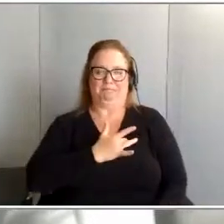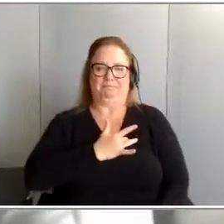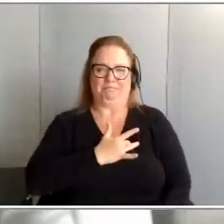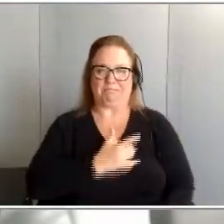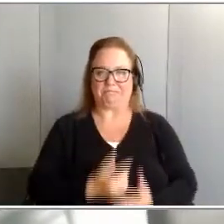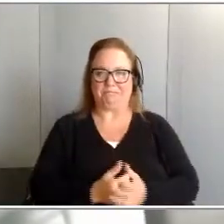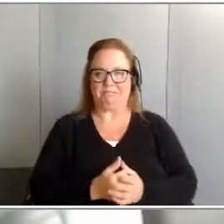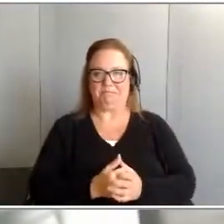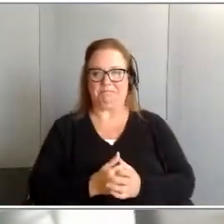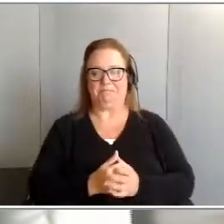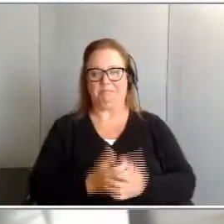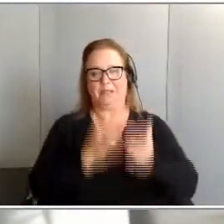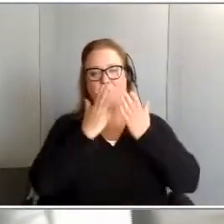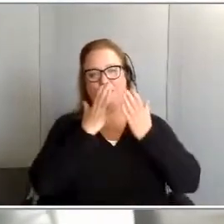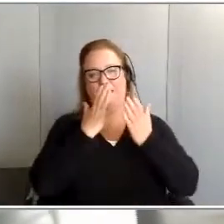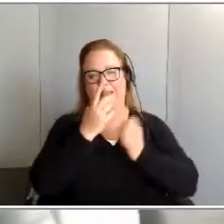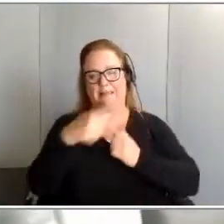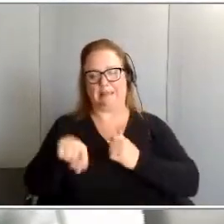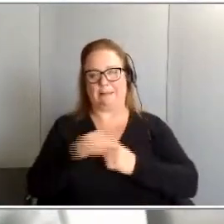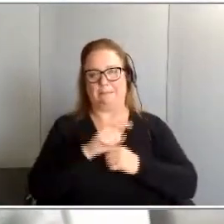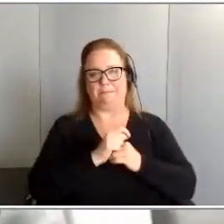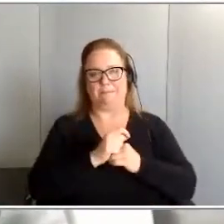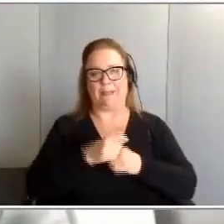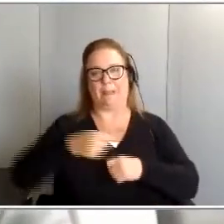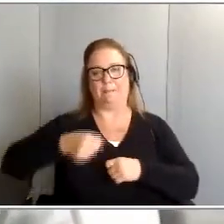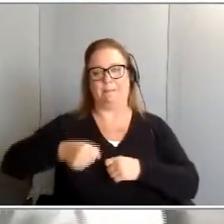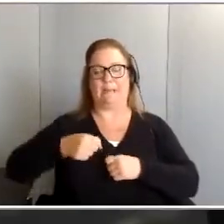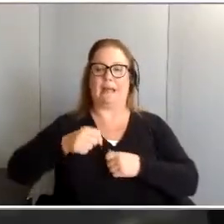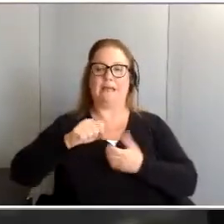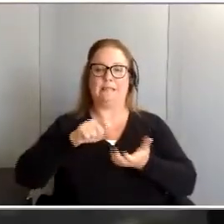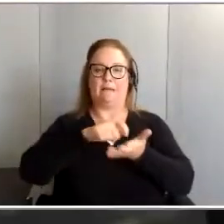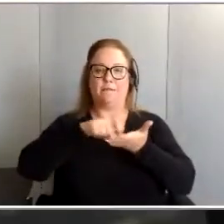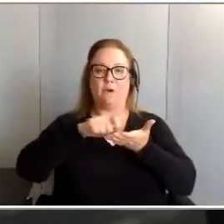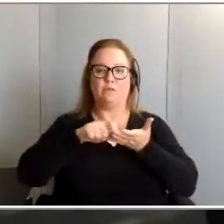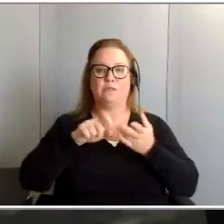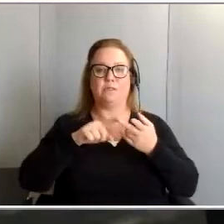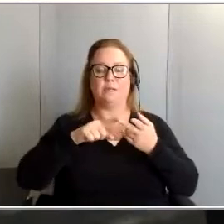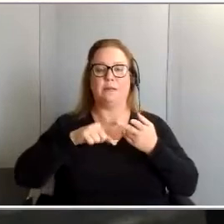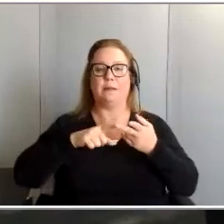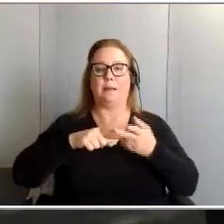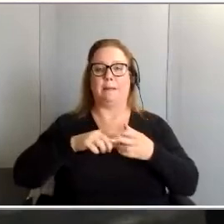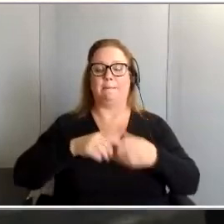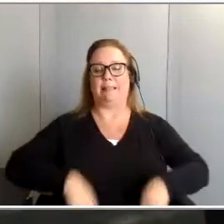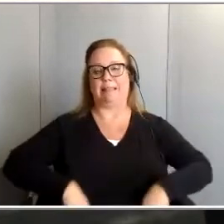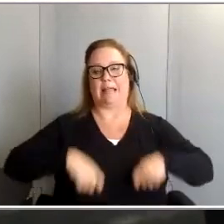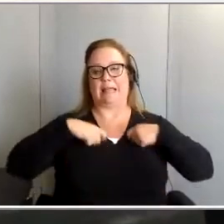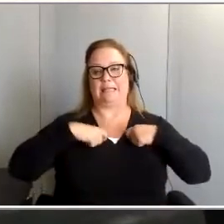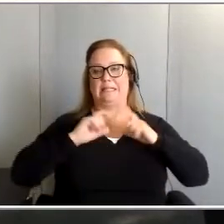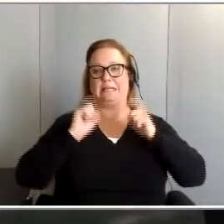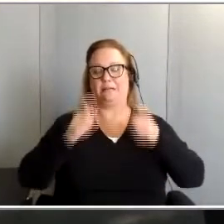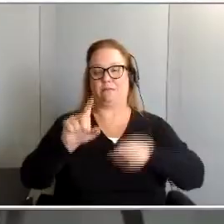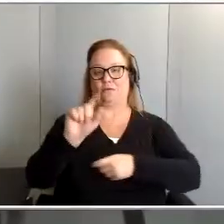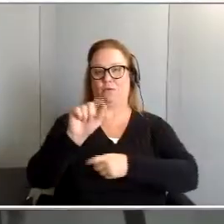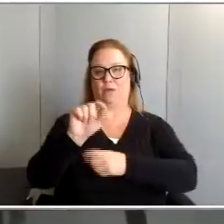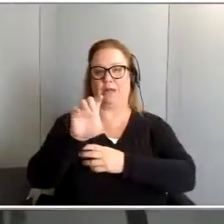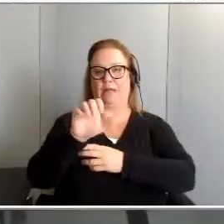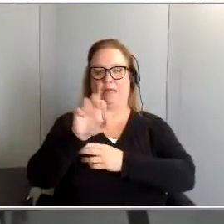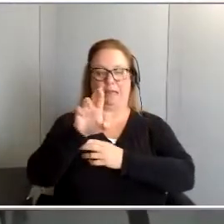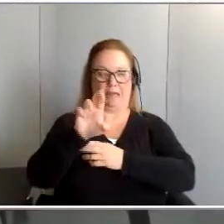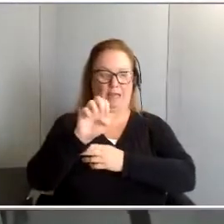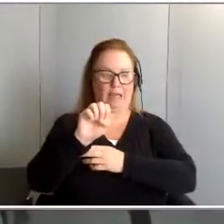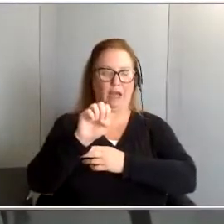And we thank them. Also in the bags, handwritten notes and blankets. J.E. Dunn donated 20 care gift bags after